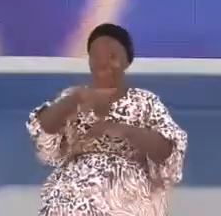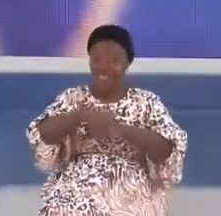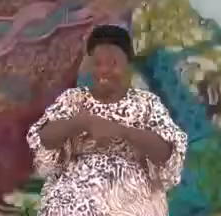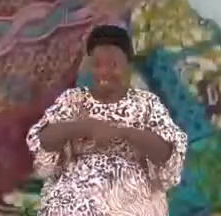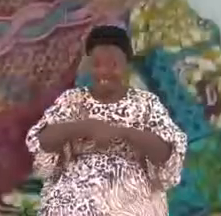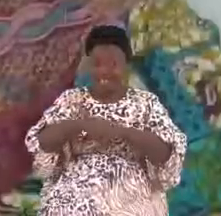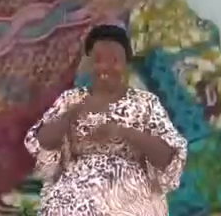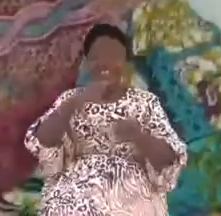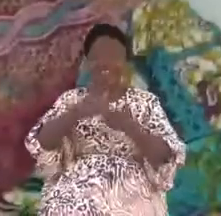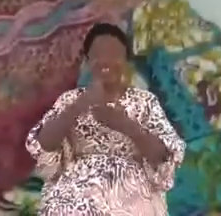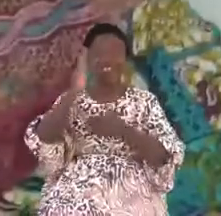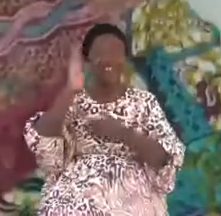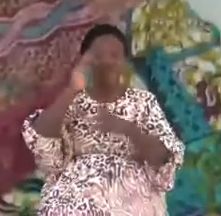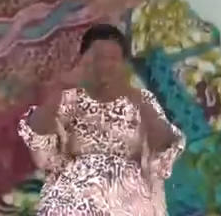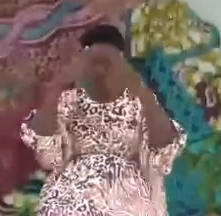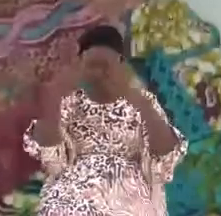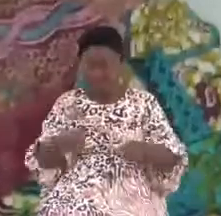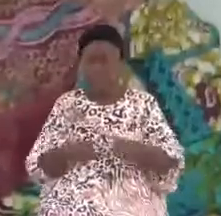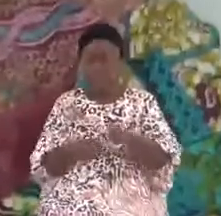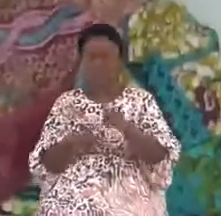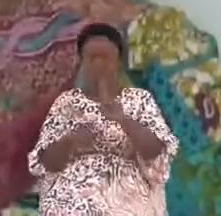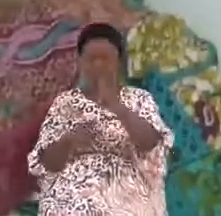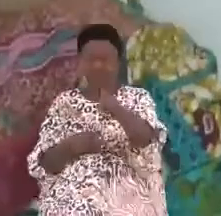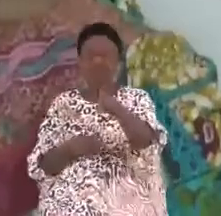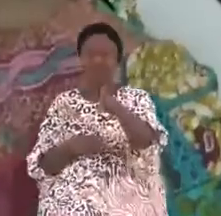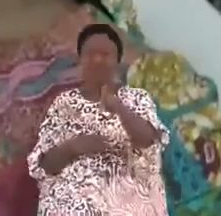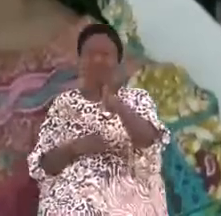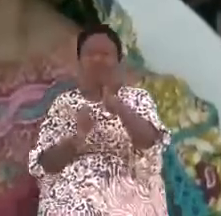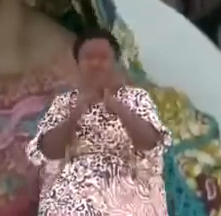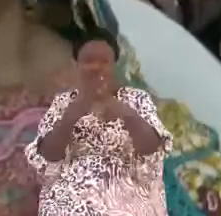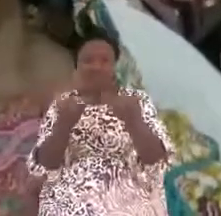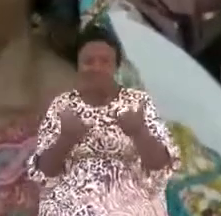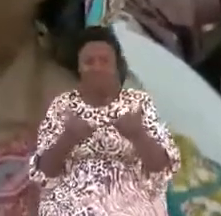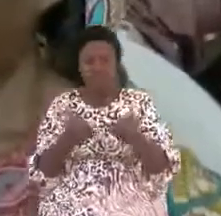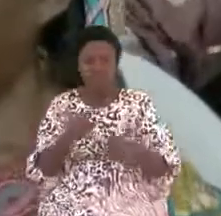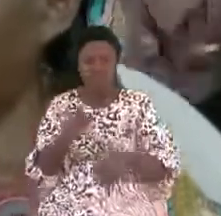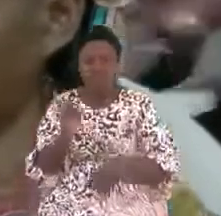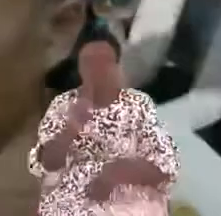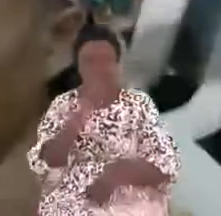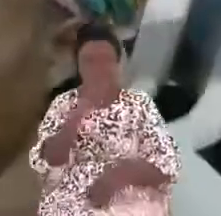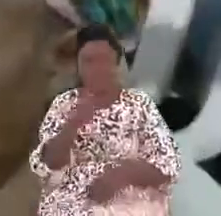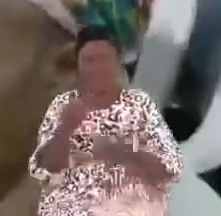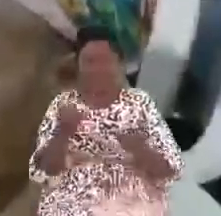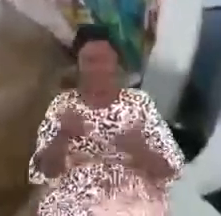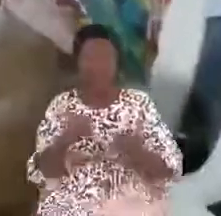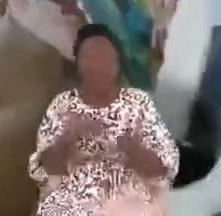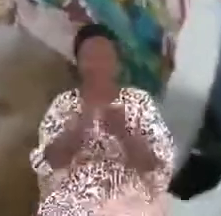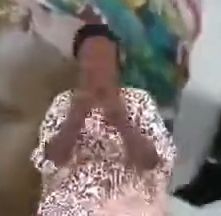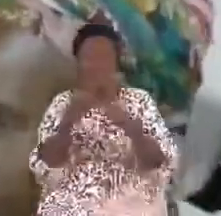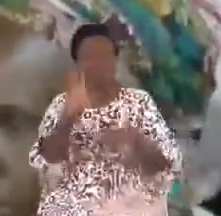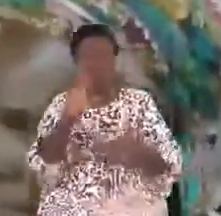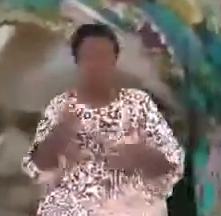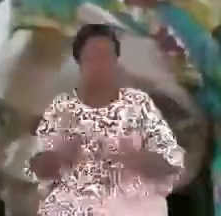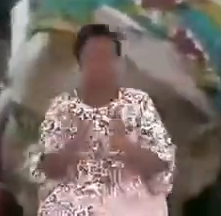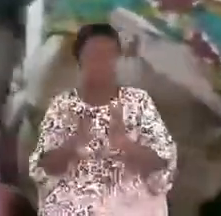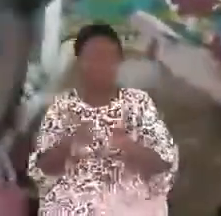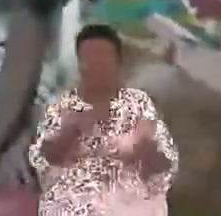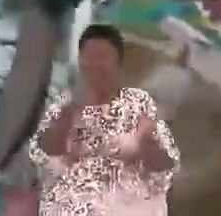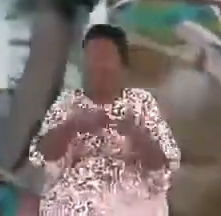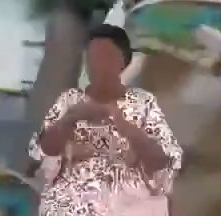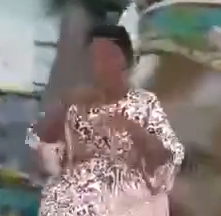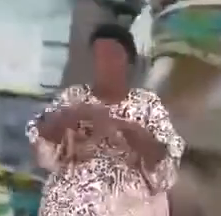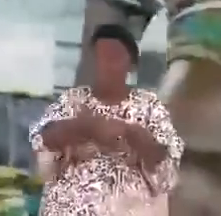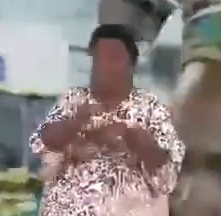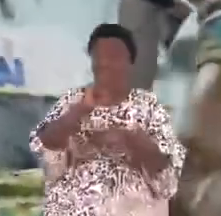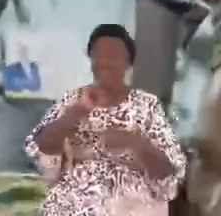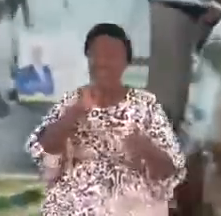happen where are you there it's coming your way tonight is the night of good